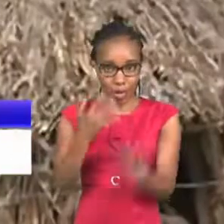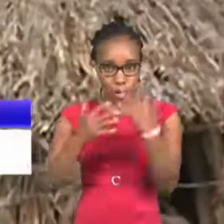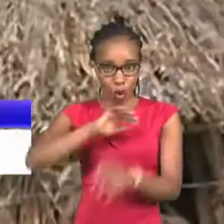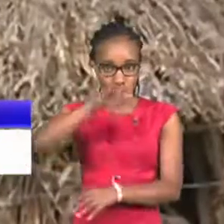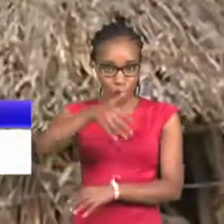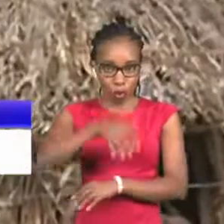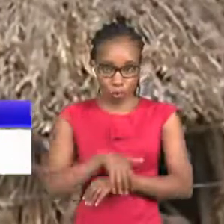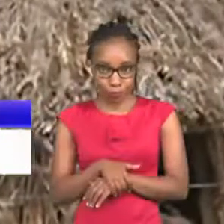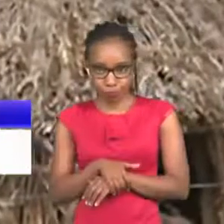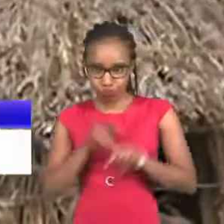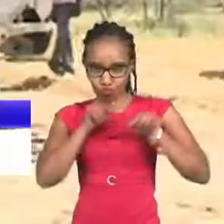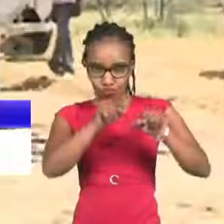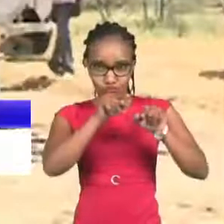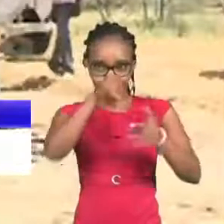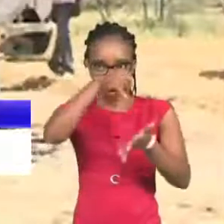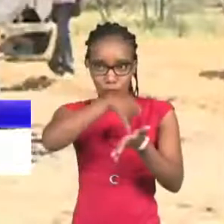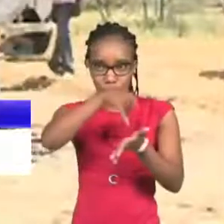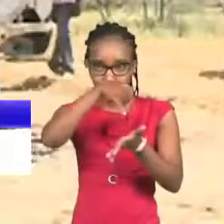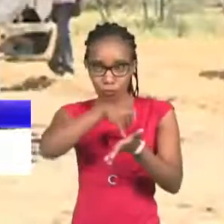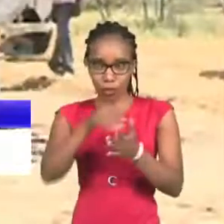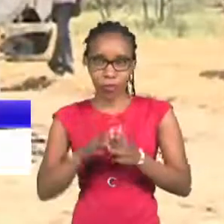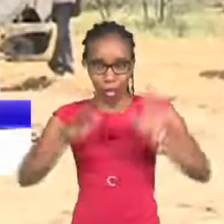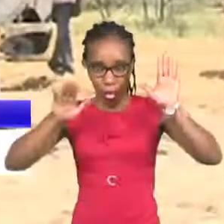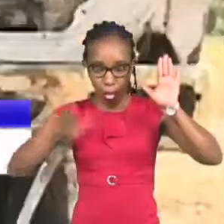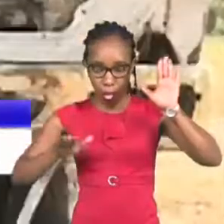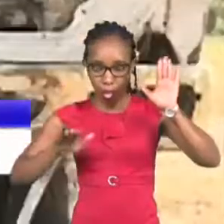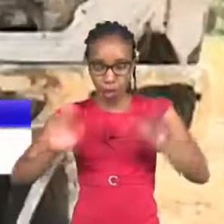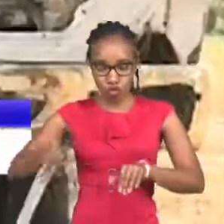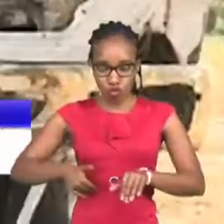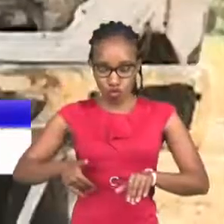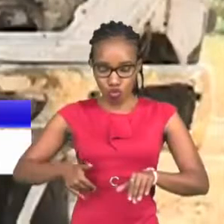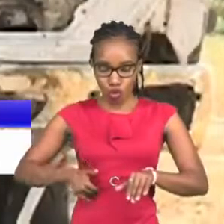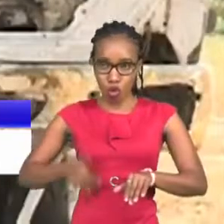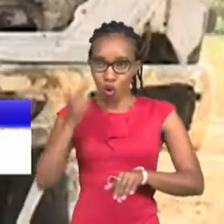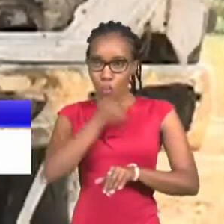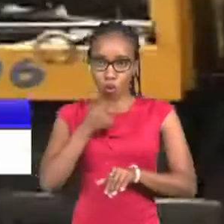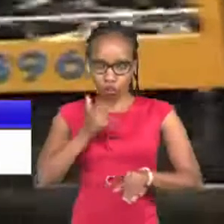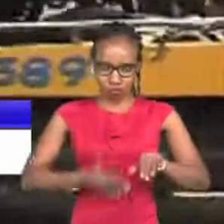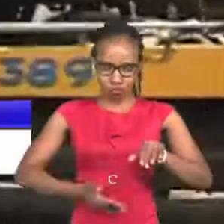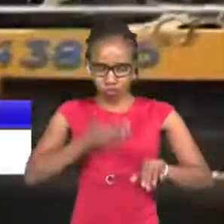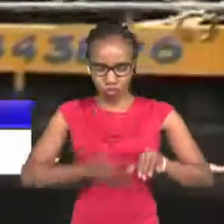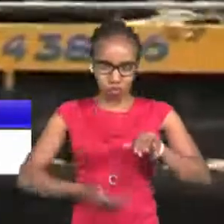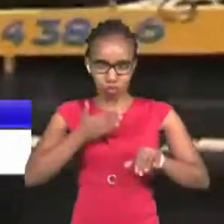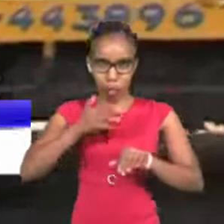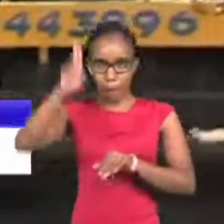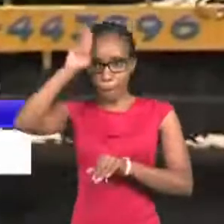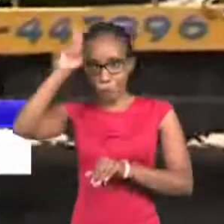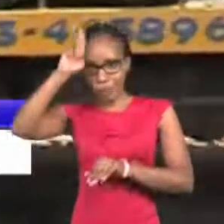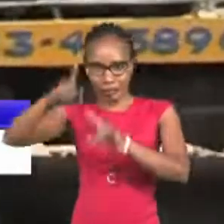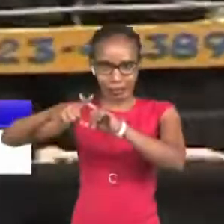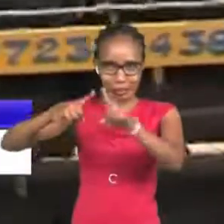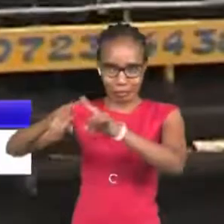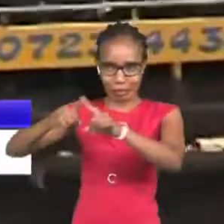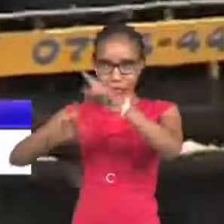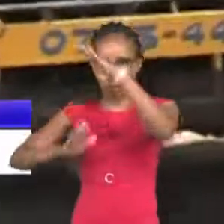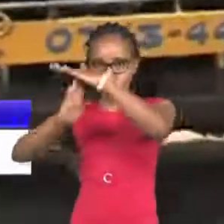He is accused of being involved in the oath-taking of some youths who later turned on their anger to the police, killing senior police officers,